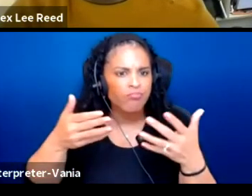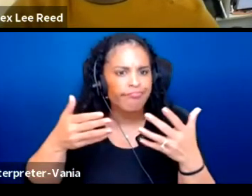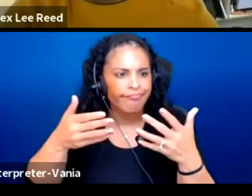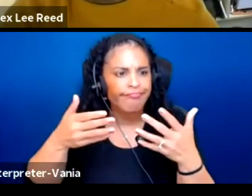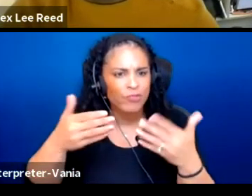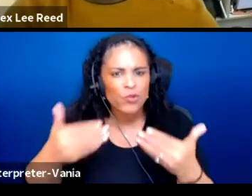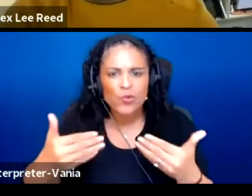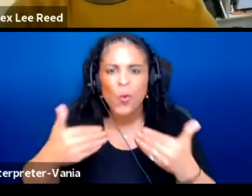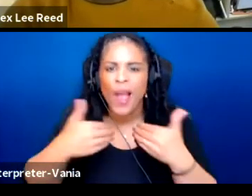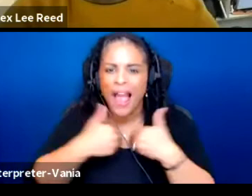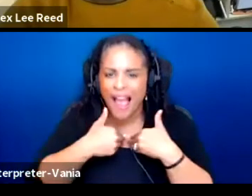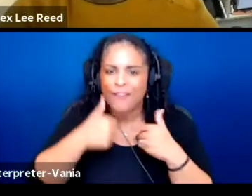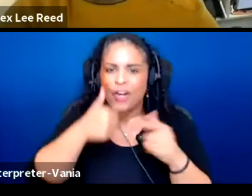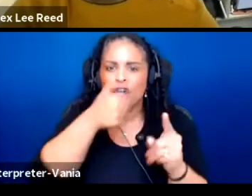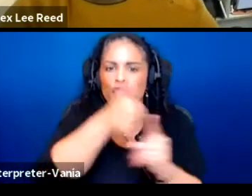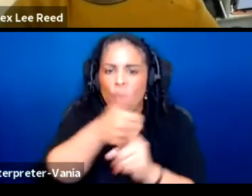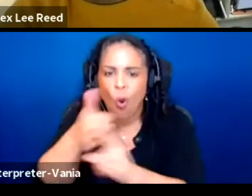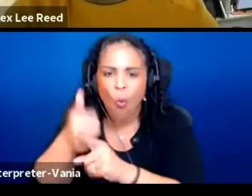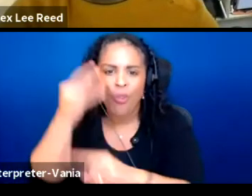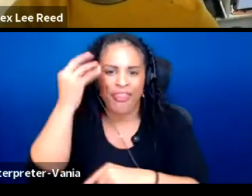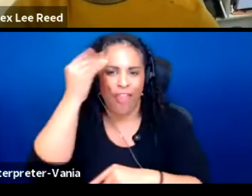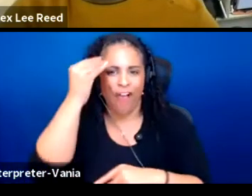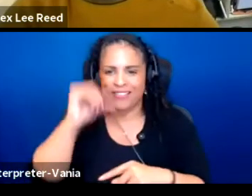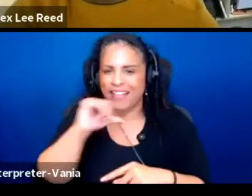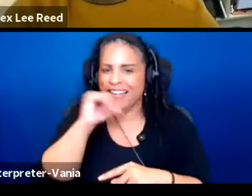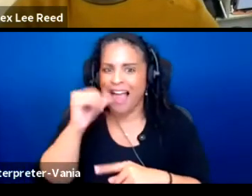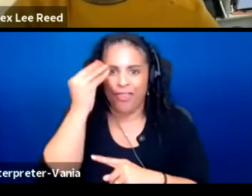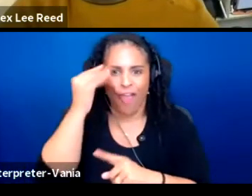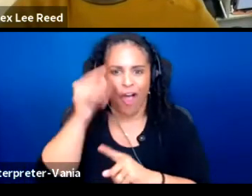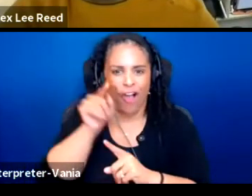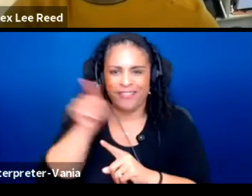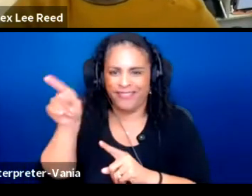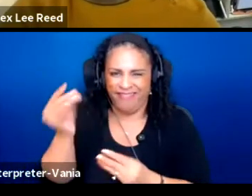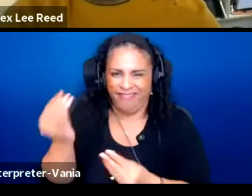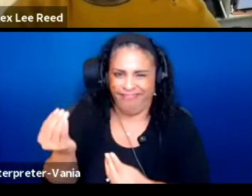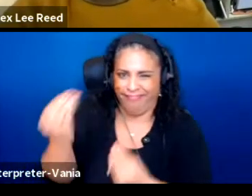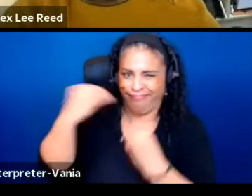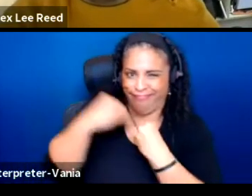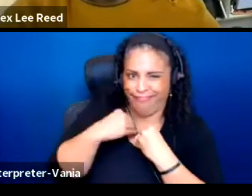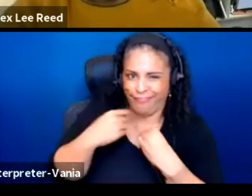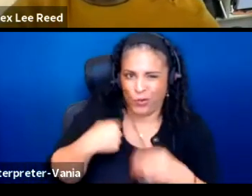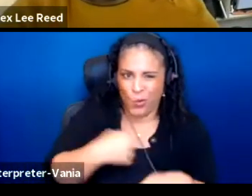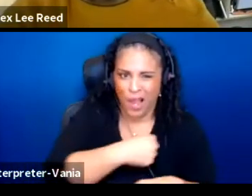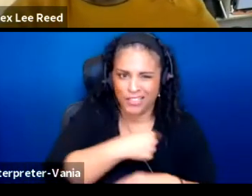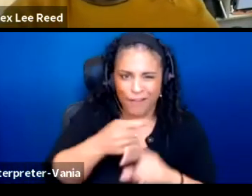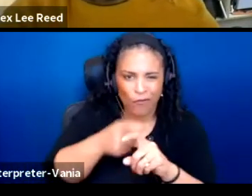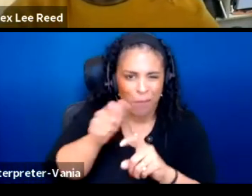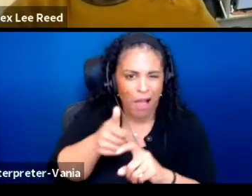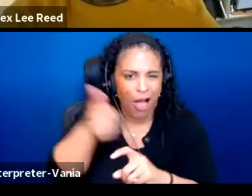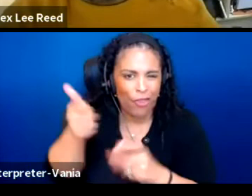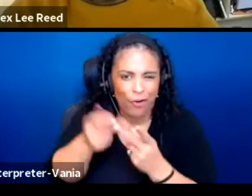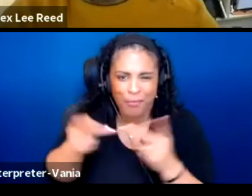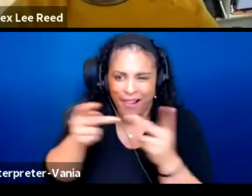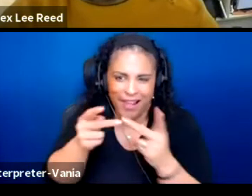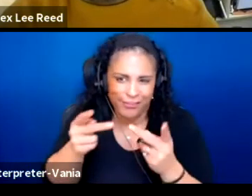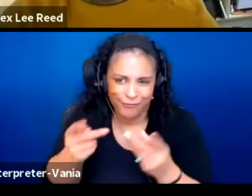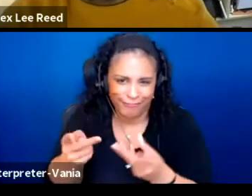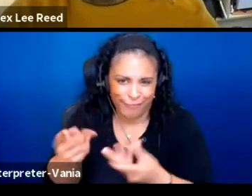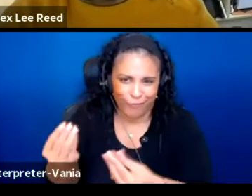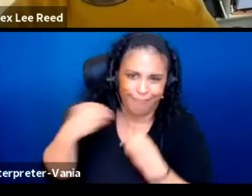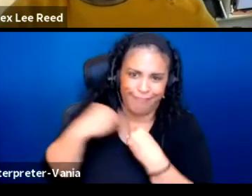in order to have your own thoughts and not thoughts that have been inherited from someplace else or gotten from someplace